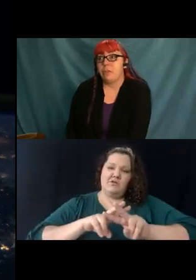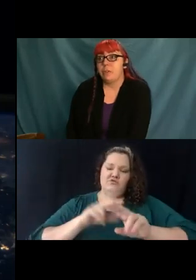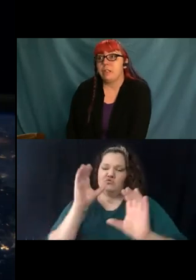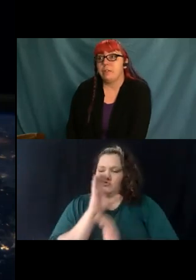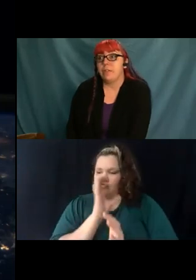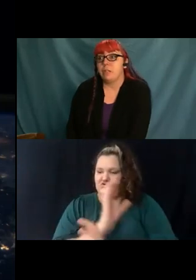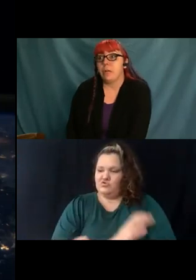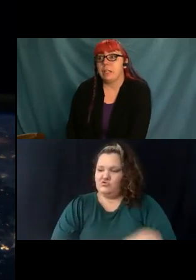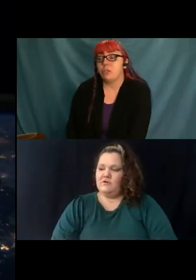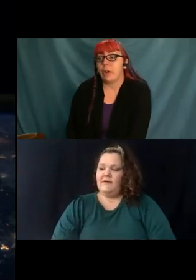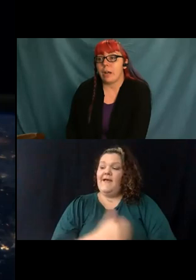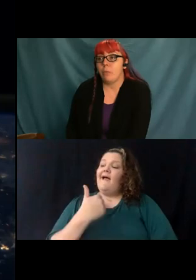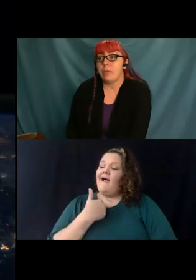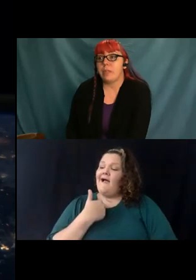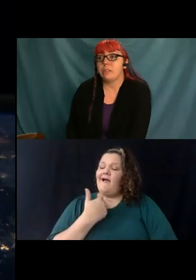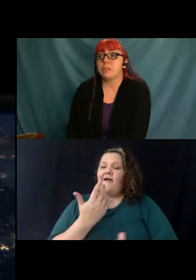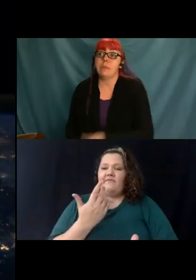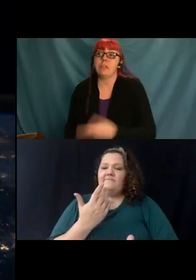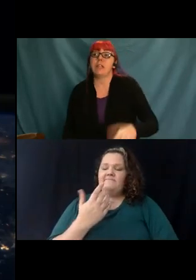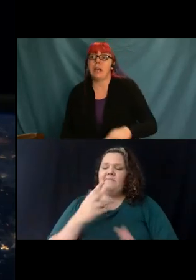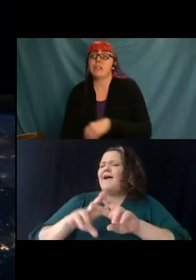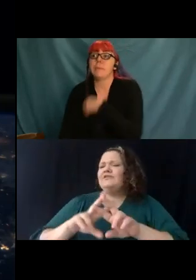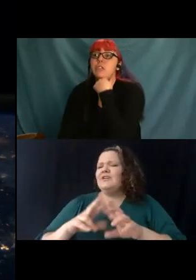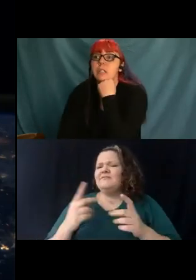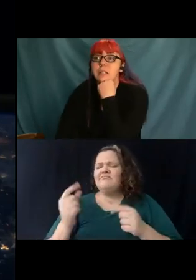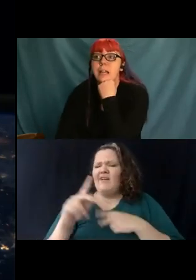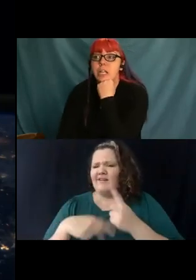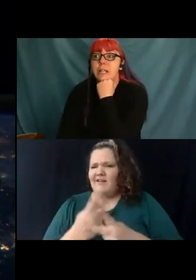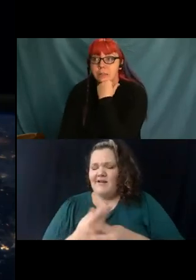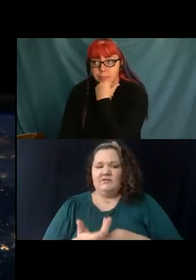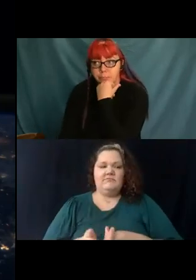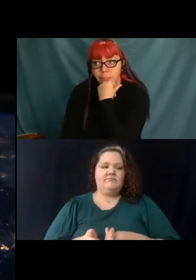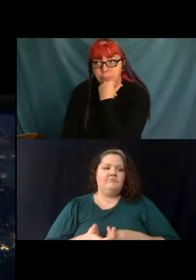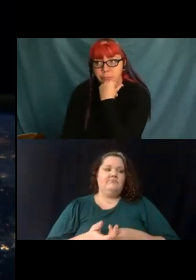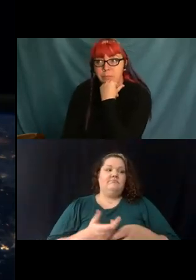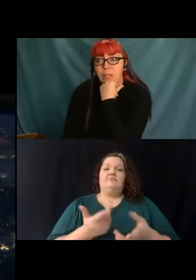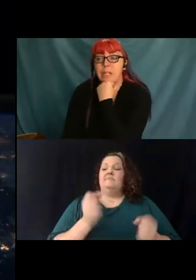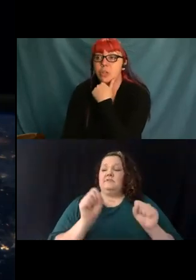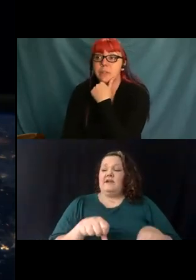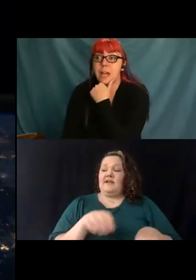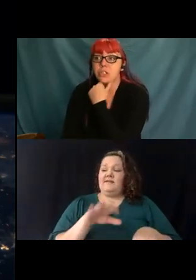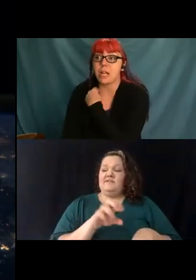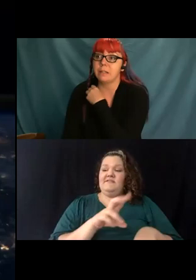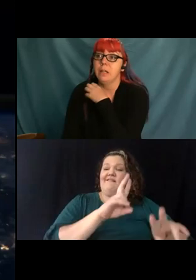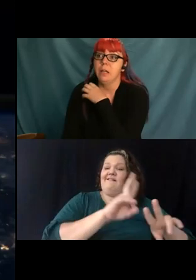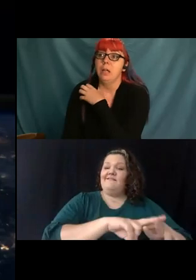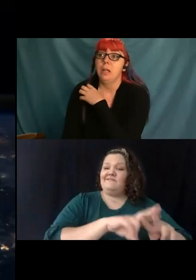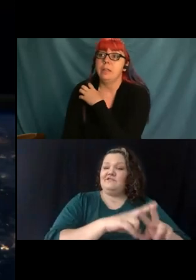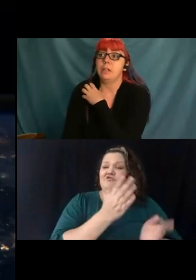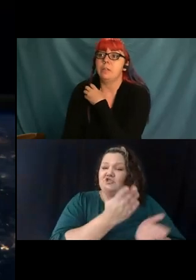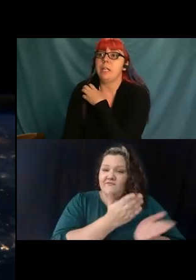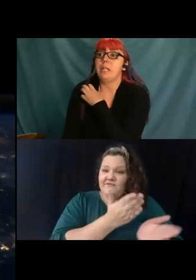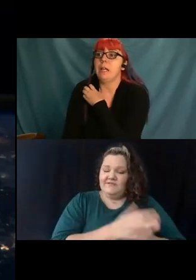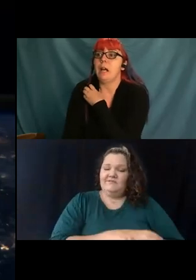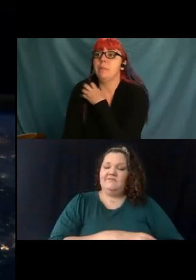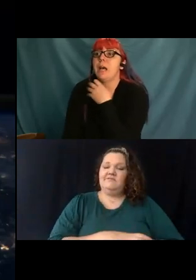If you're using Facebook and Instagram, one thing to mention that Althea mentioned is hashtags. And in terms of hashtags, they